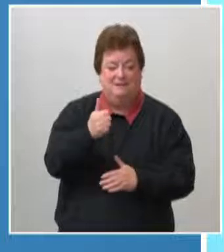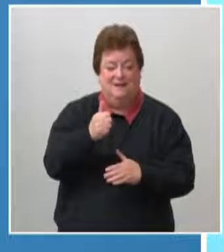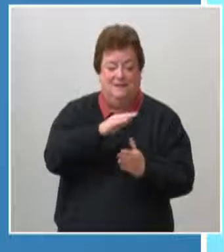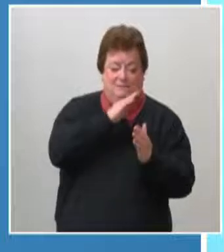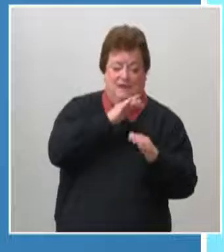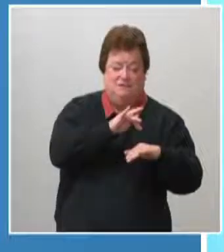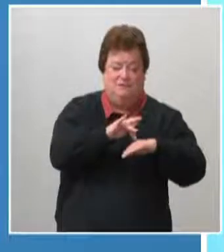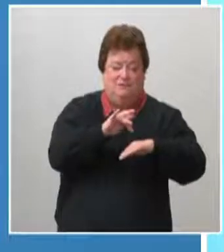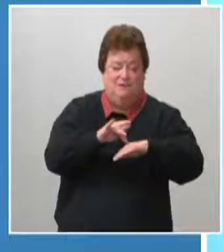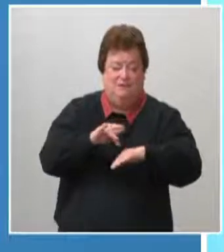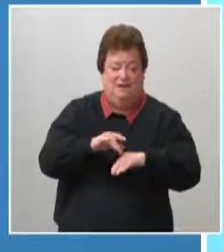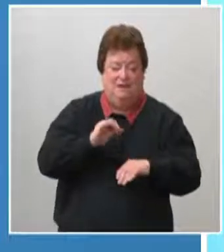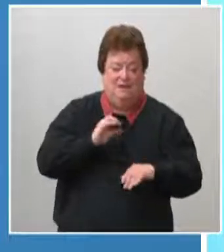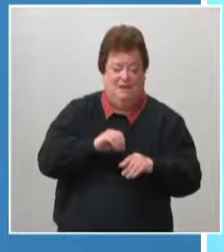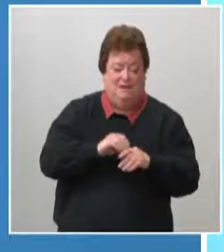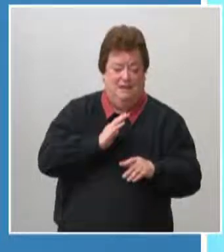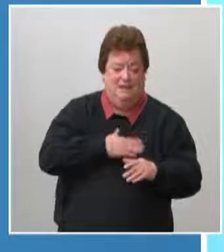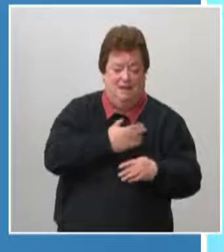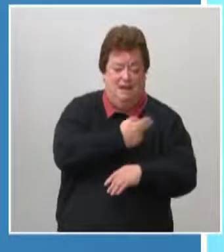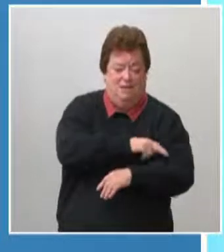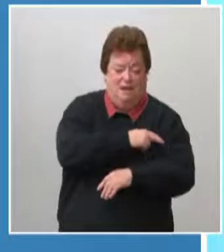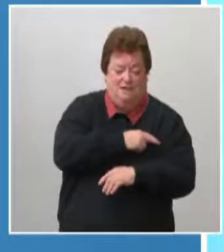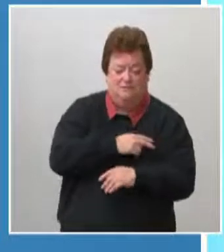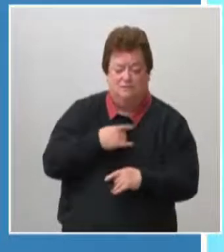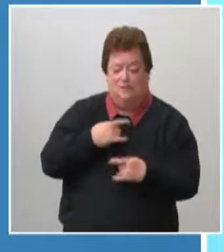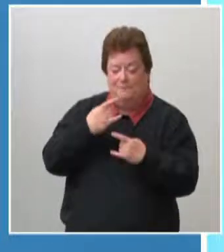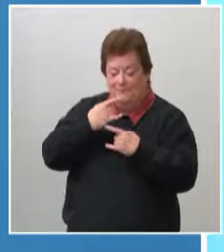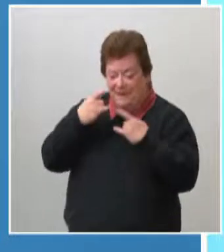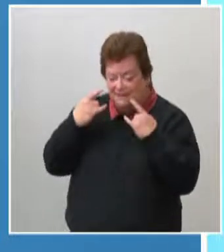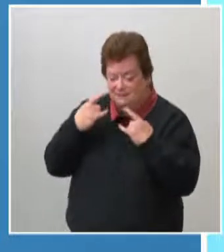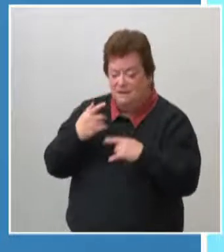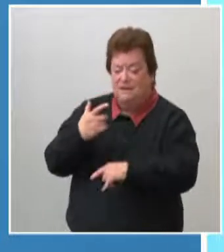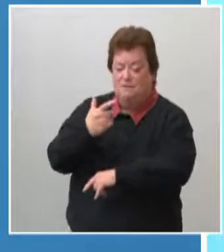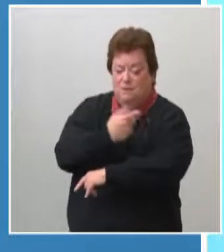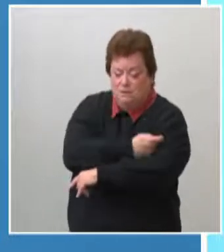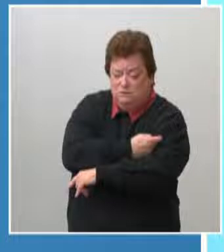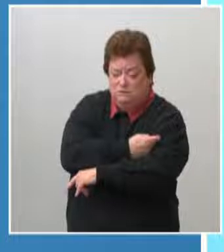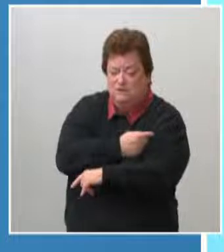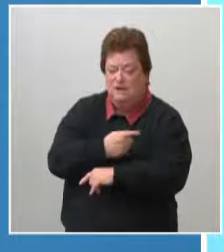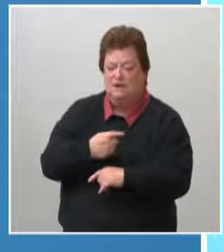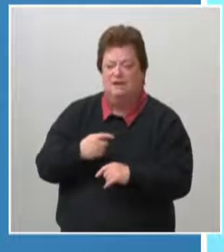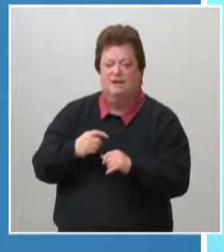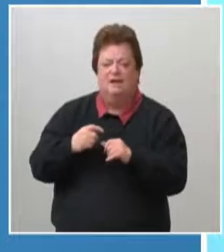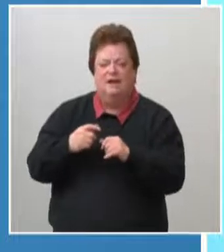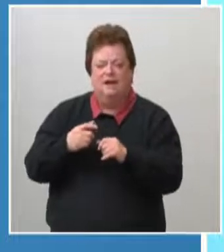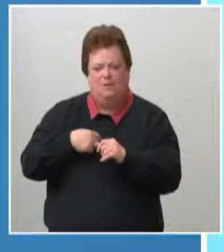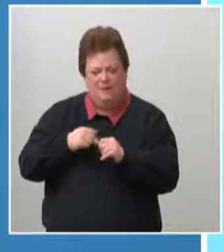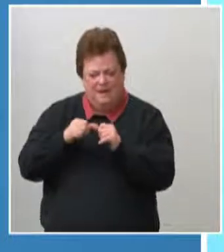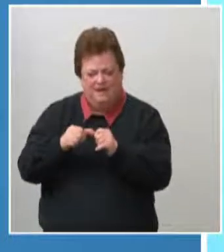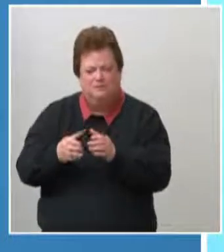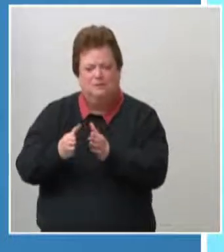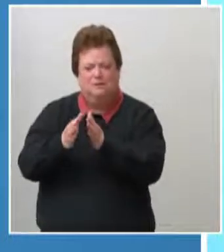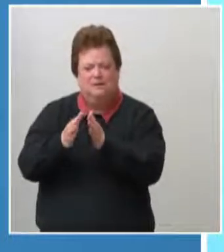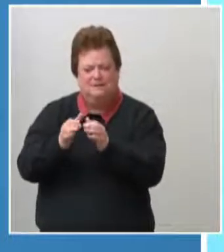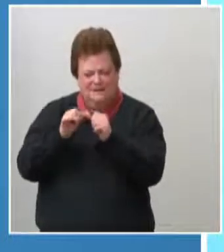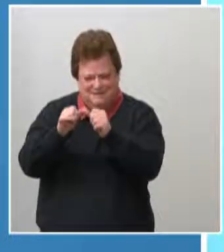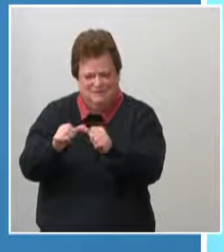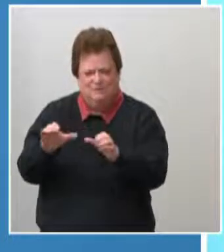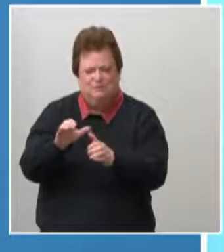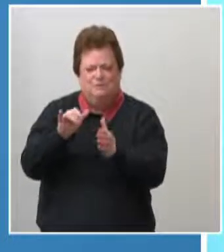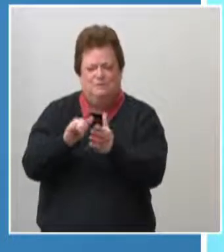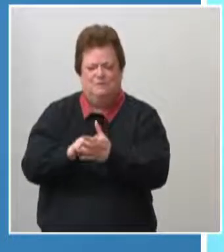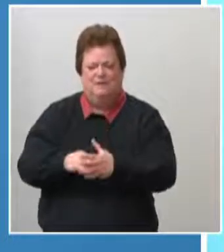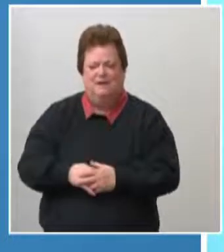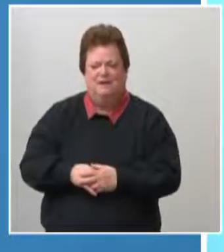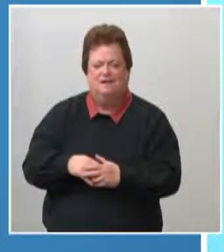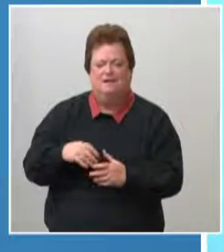in regards to masking and boosting, we're asking you to continue to do that. It takes